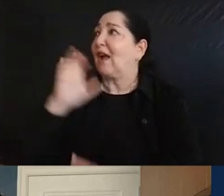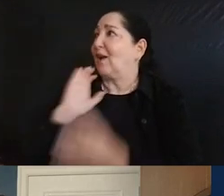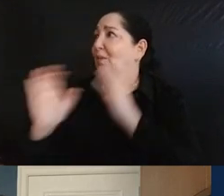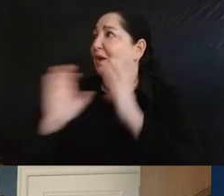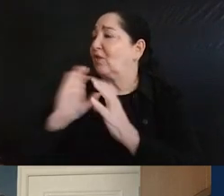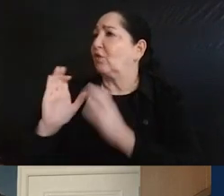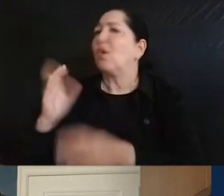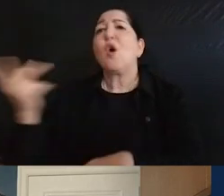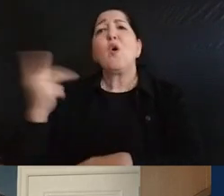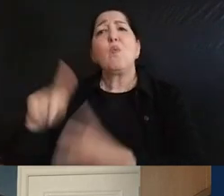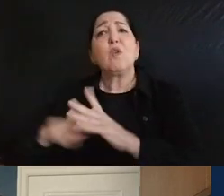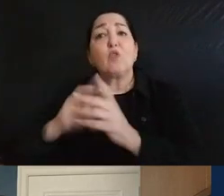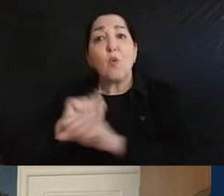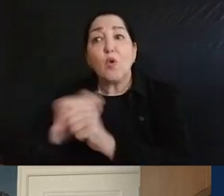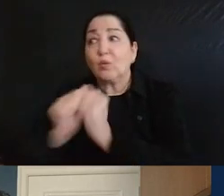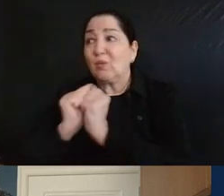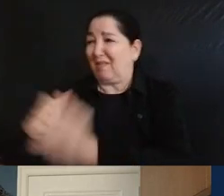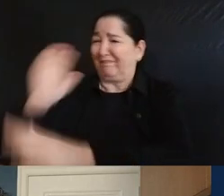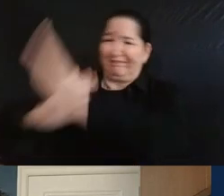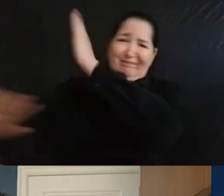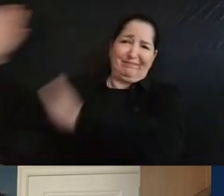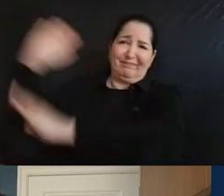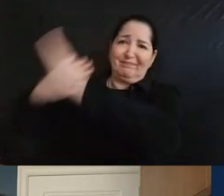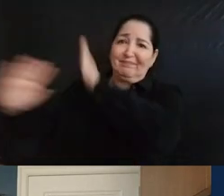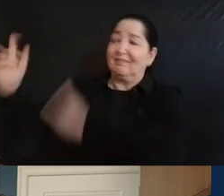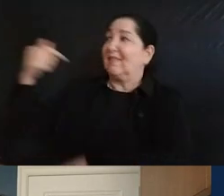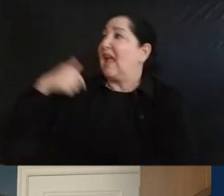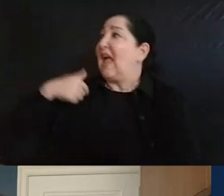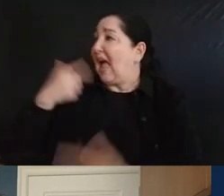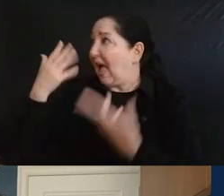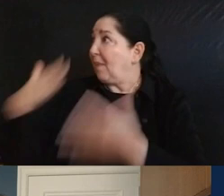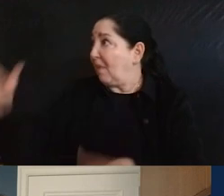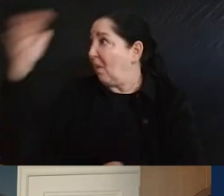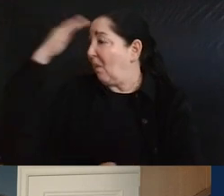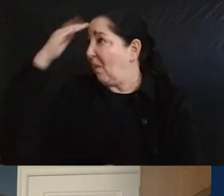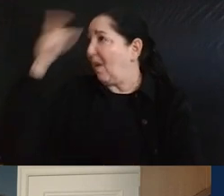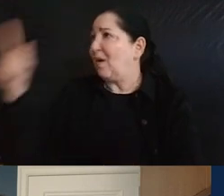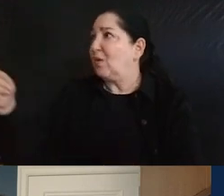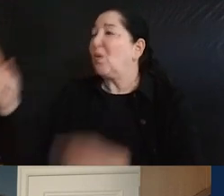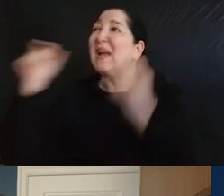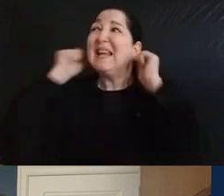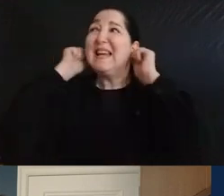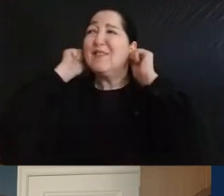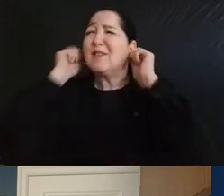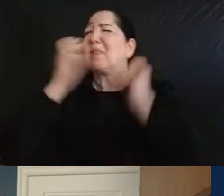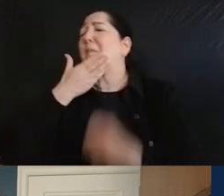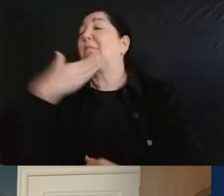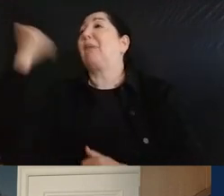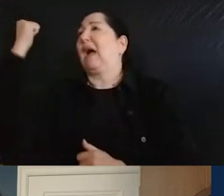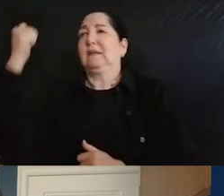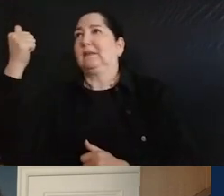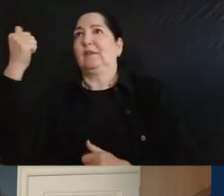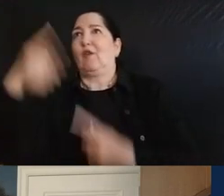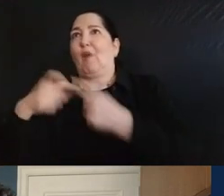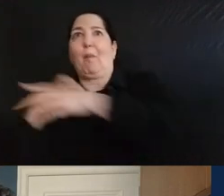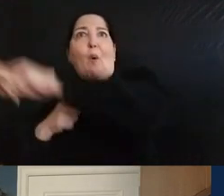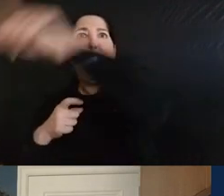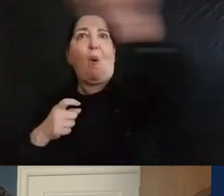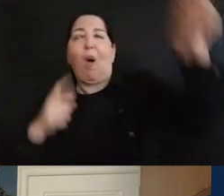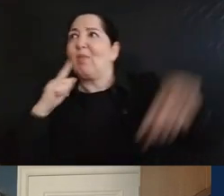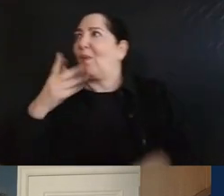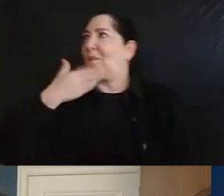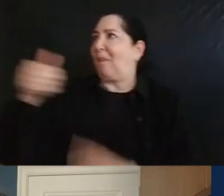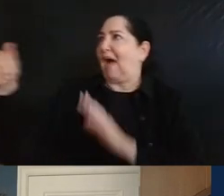together decades ago, I have been aware that you have the best ears in town, and what you do